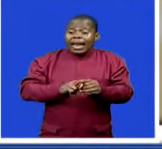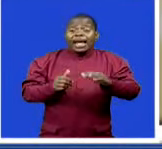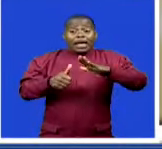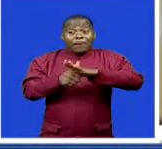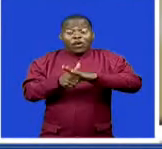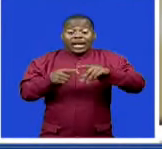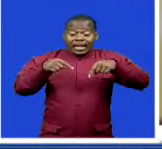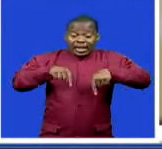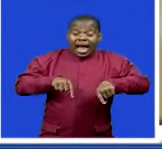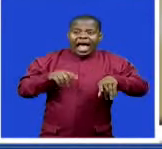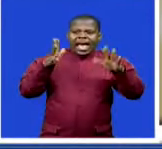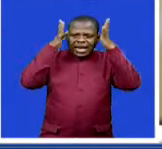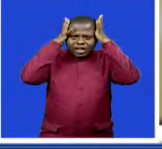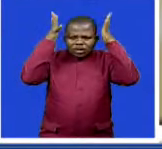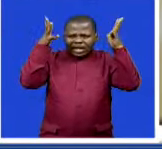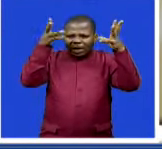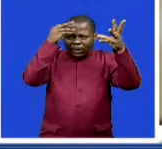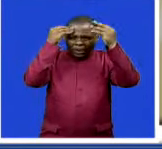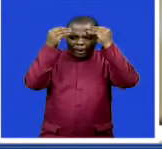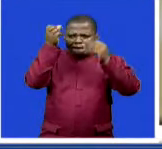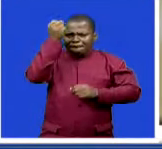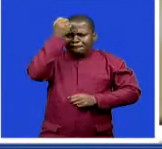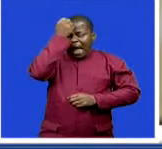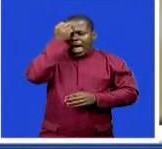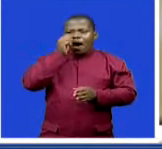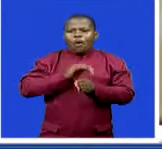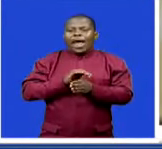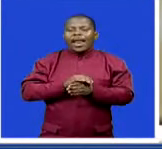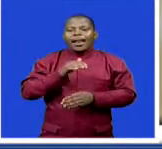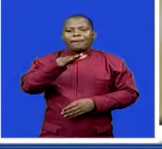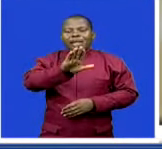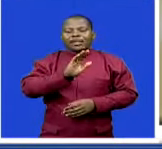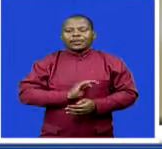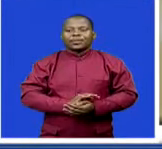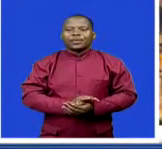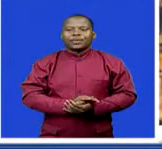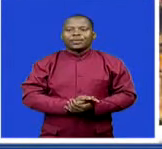may we also learn this as well.